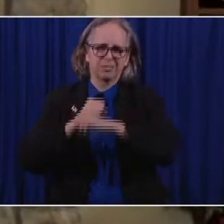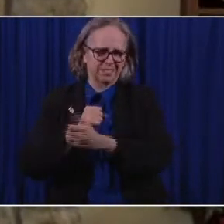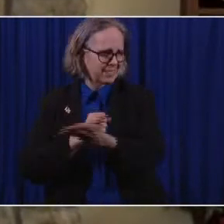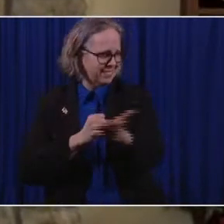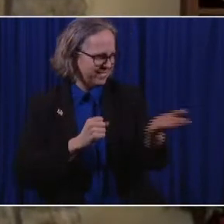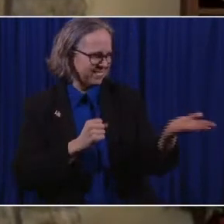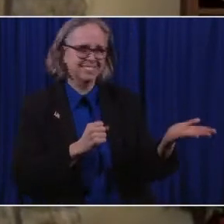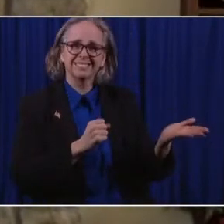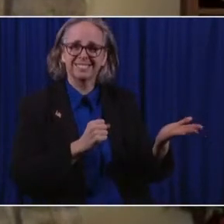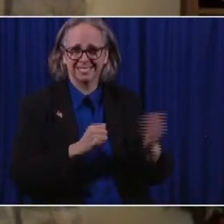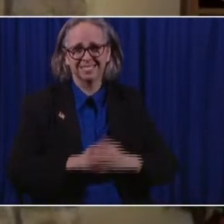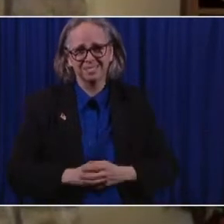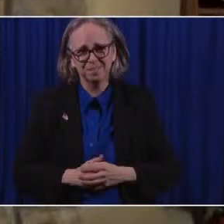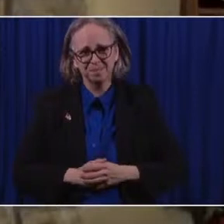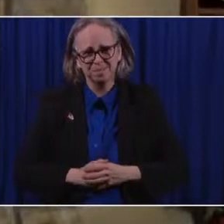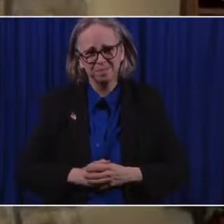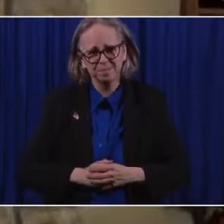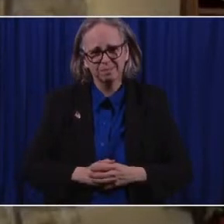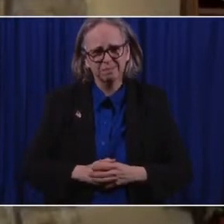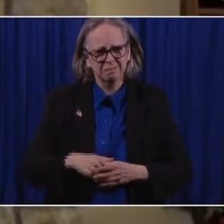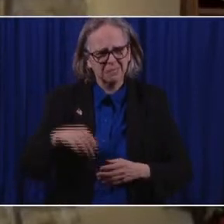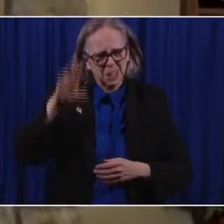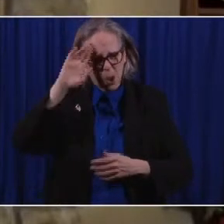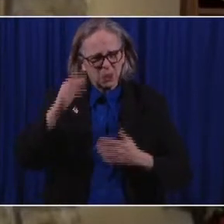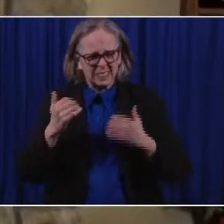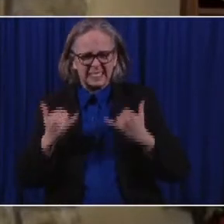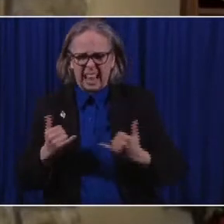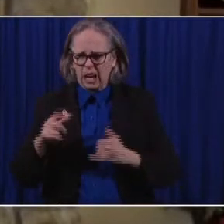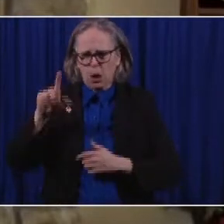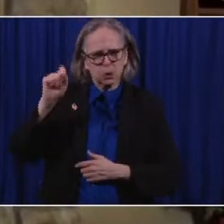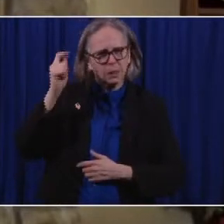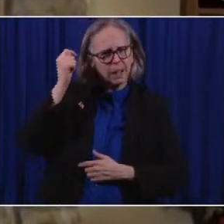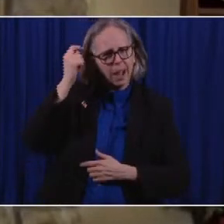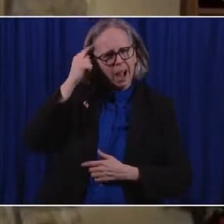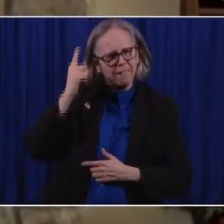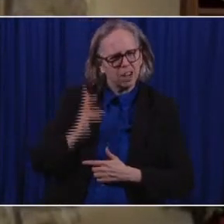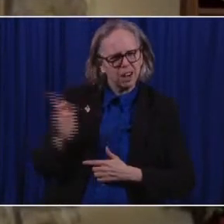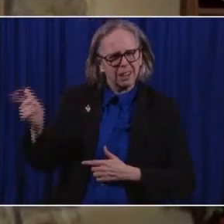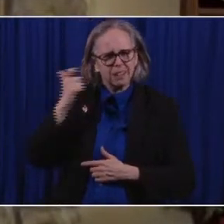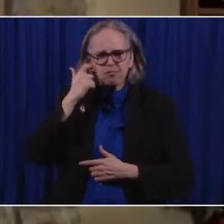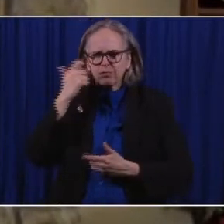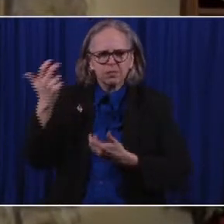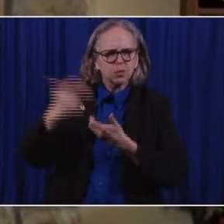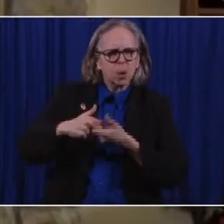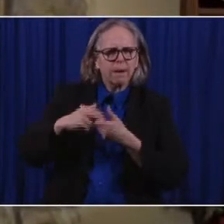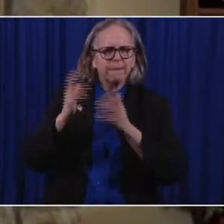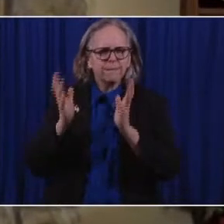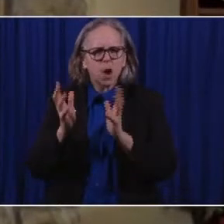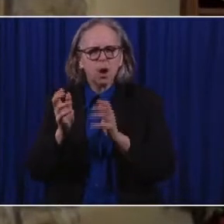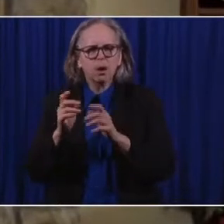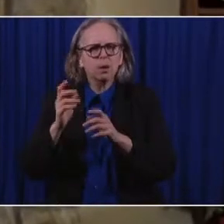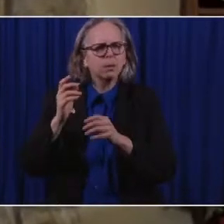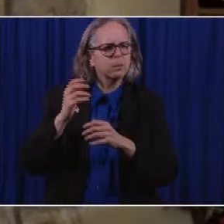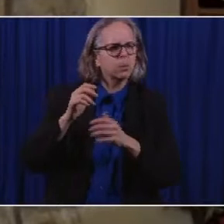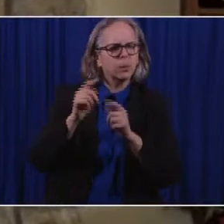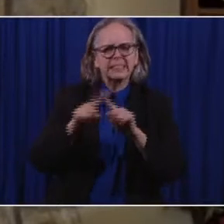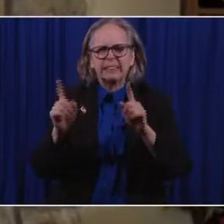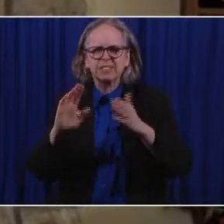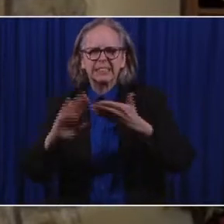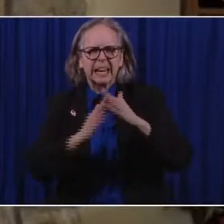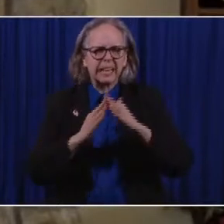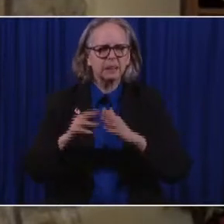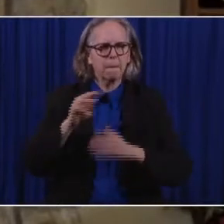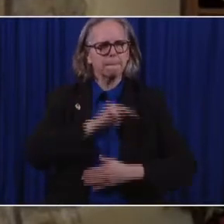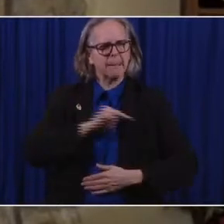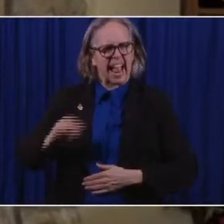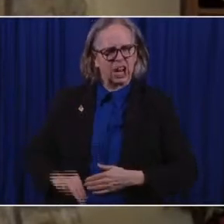on the phone today with some of our big city mayors. And, I want to take this opportunity